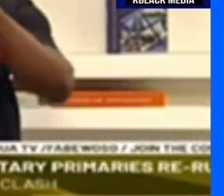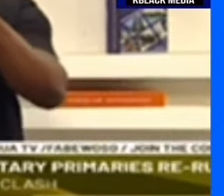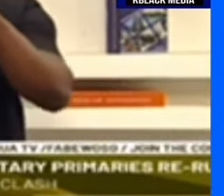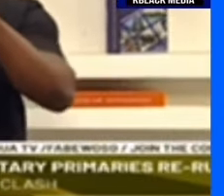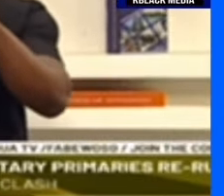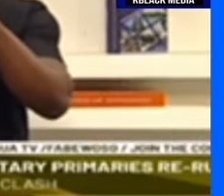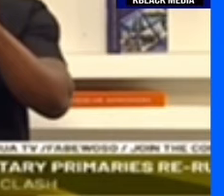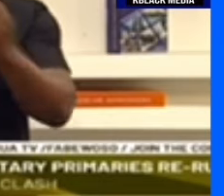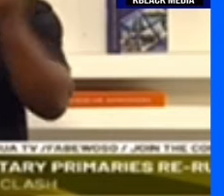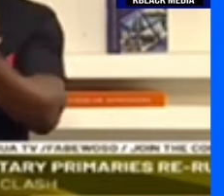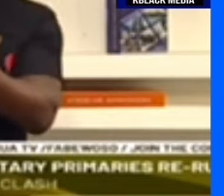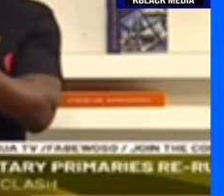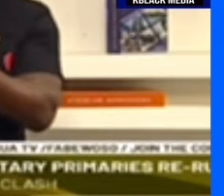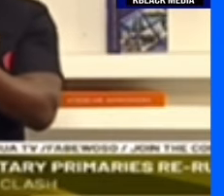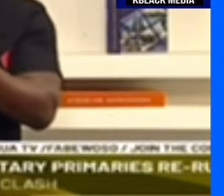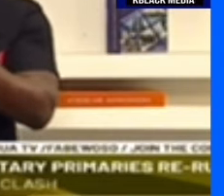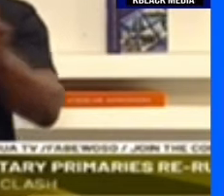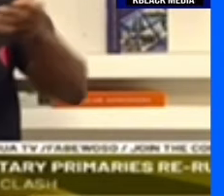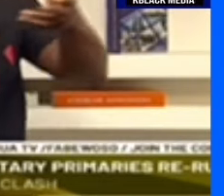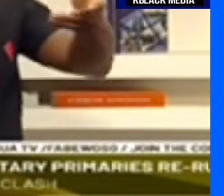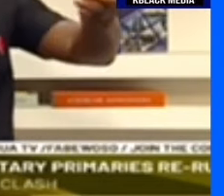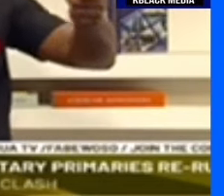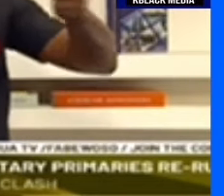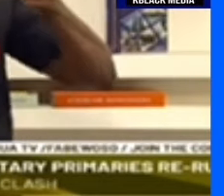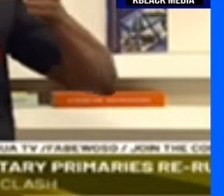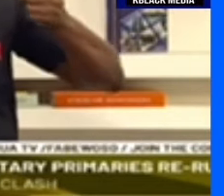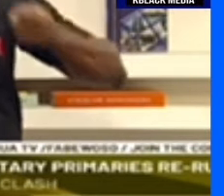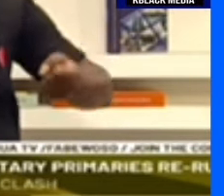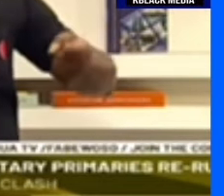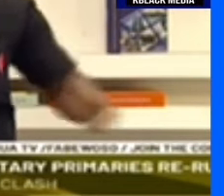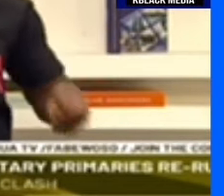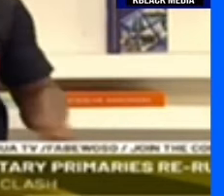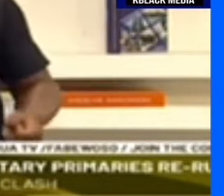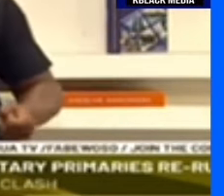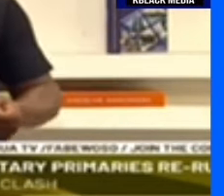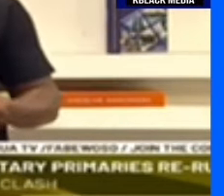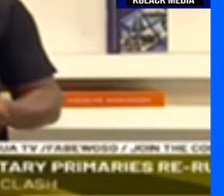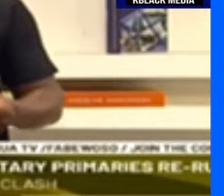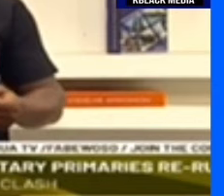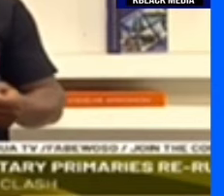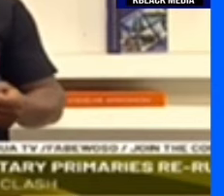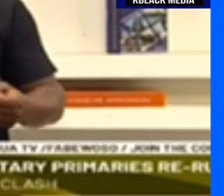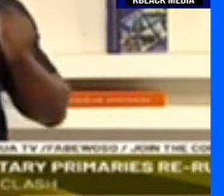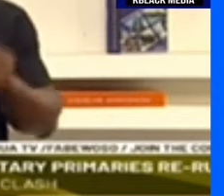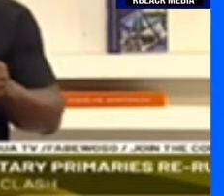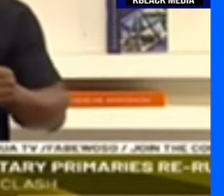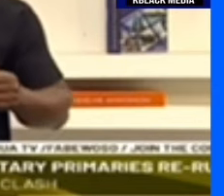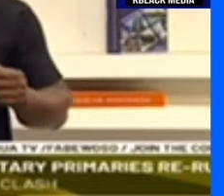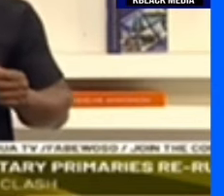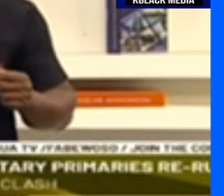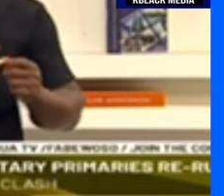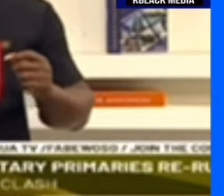If one constituency within the party is attracting this high level of tension, dear,